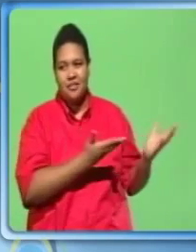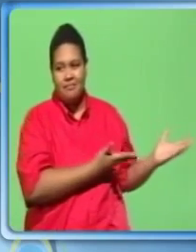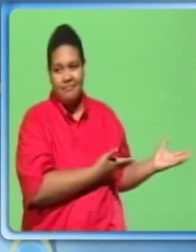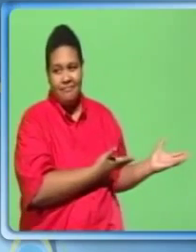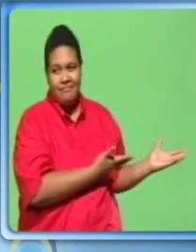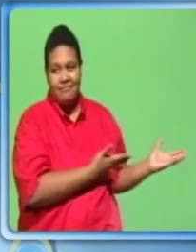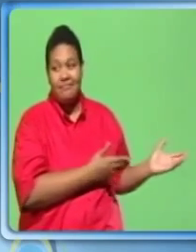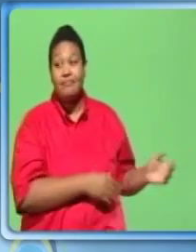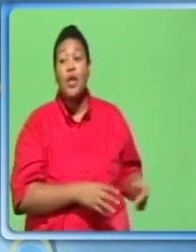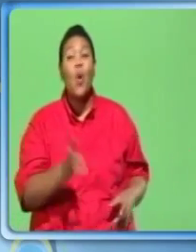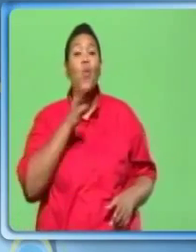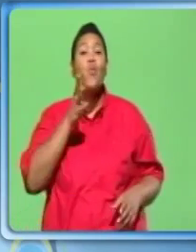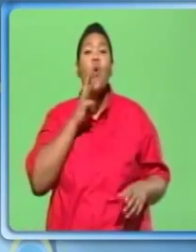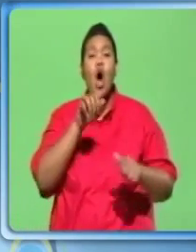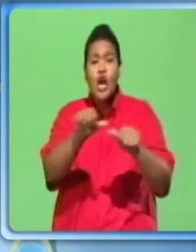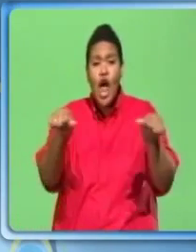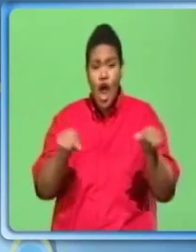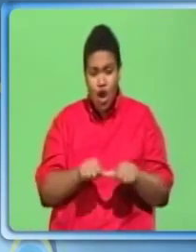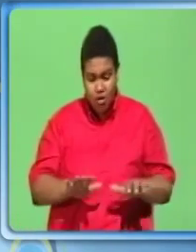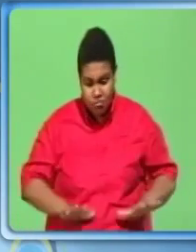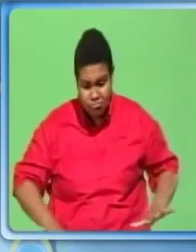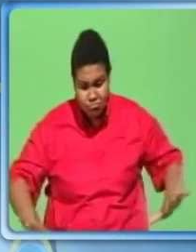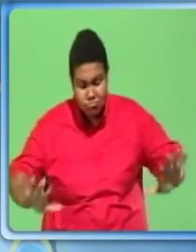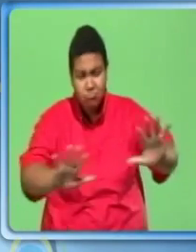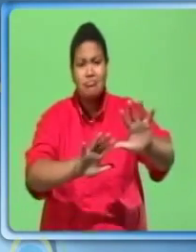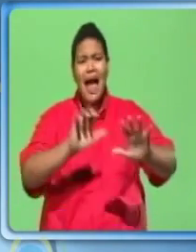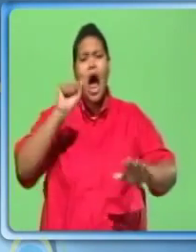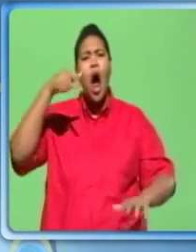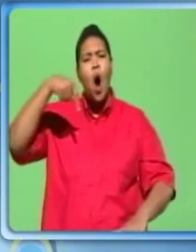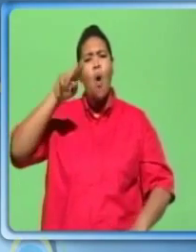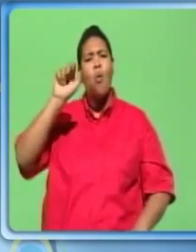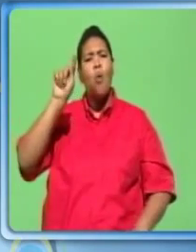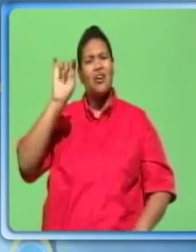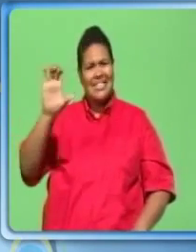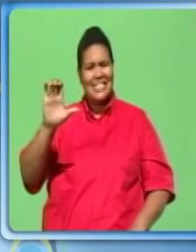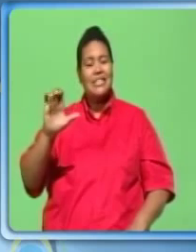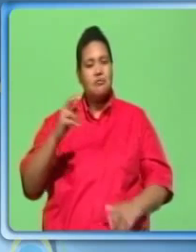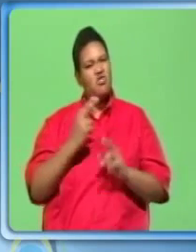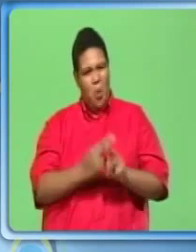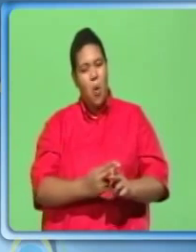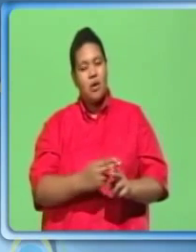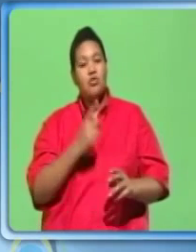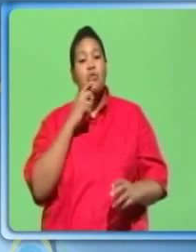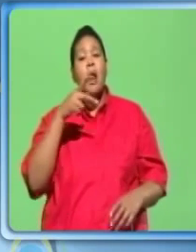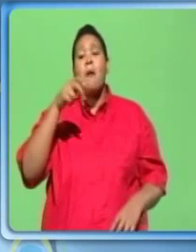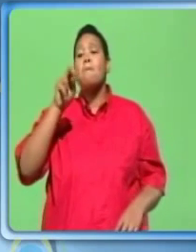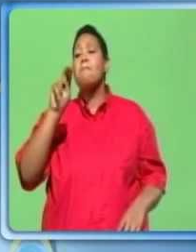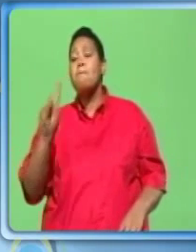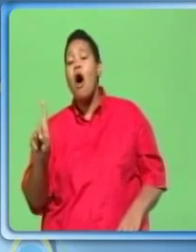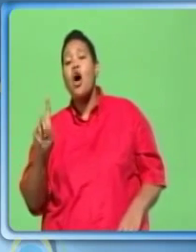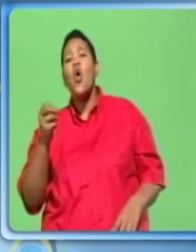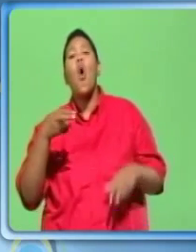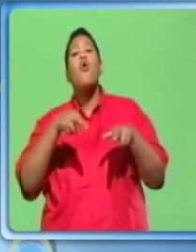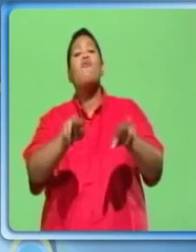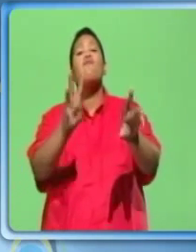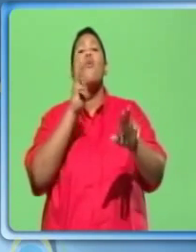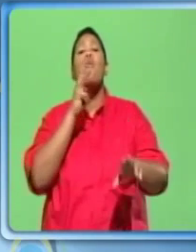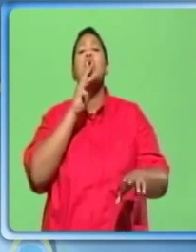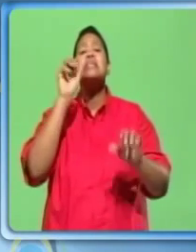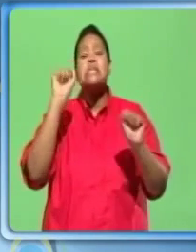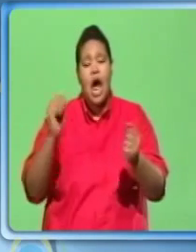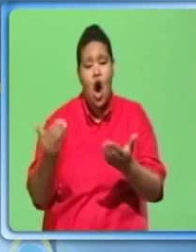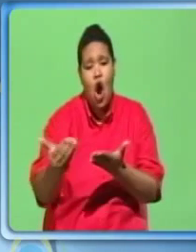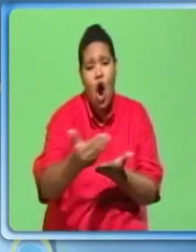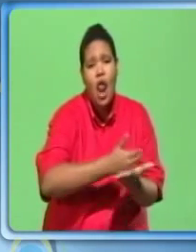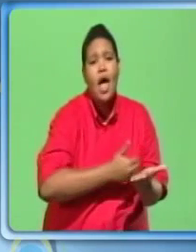In an aquatic area, samples of either pond or river water can be